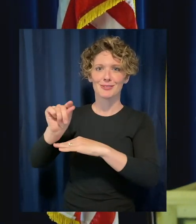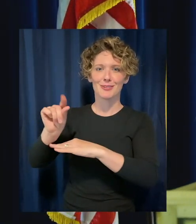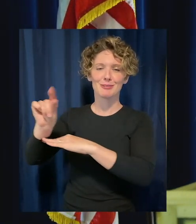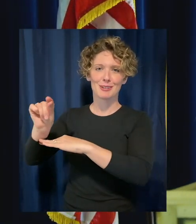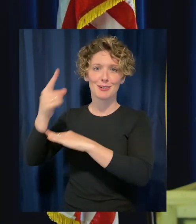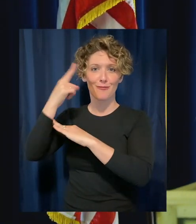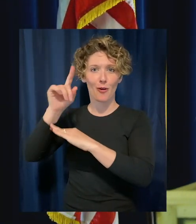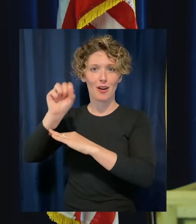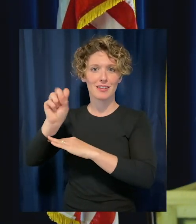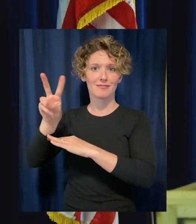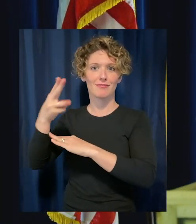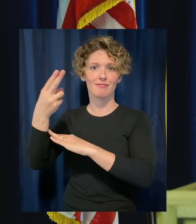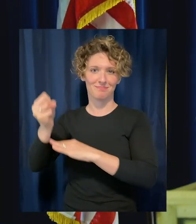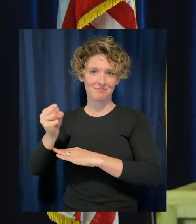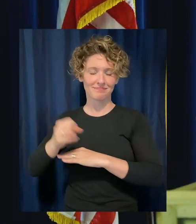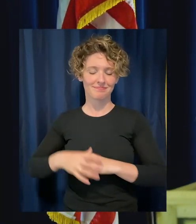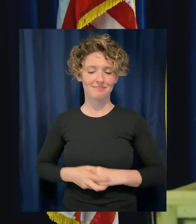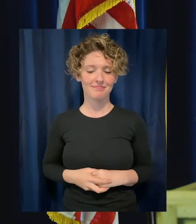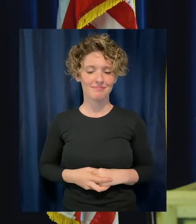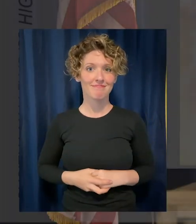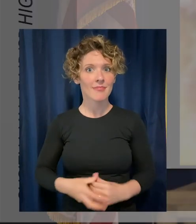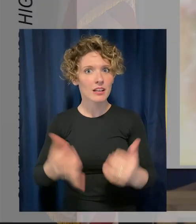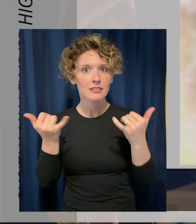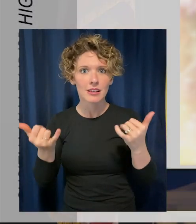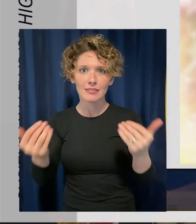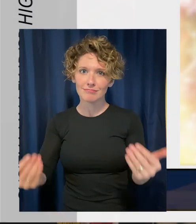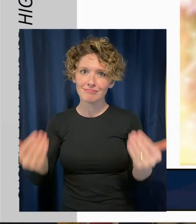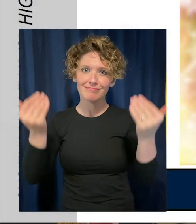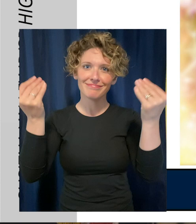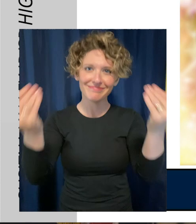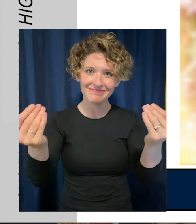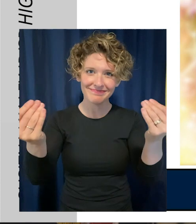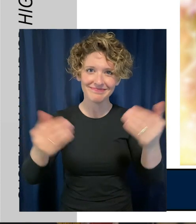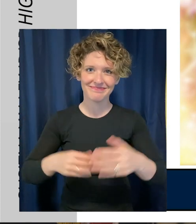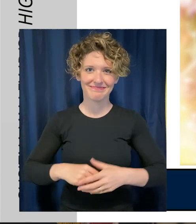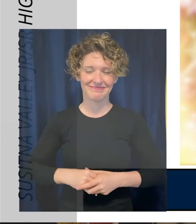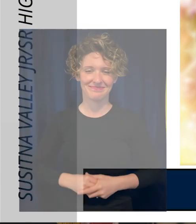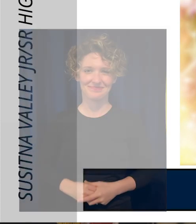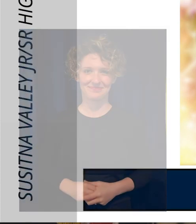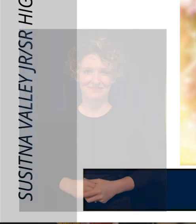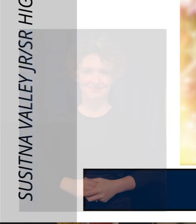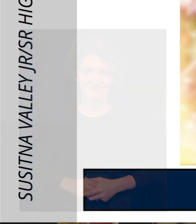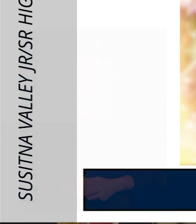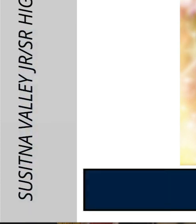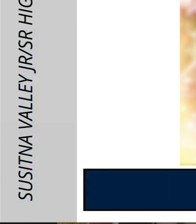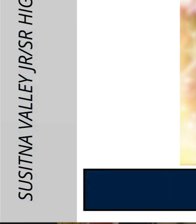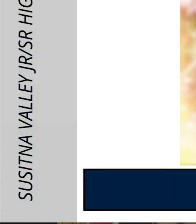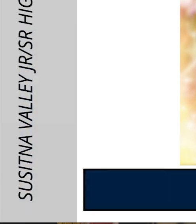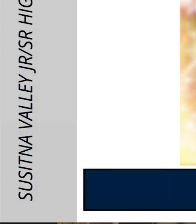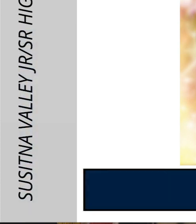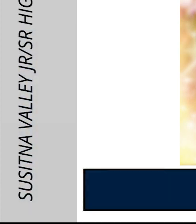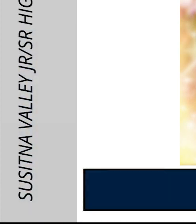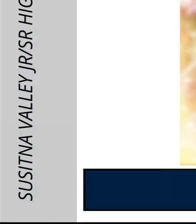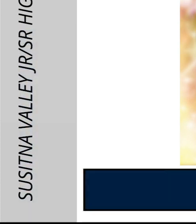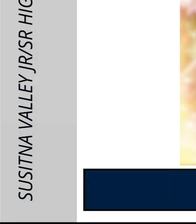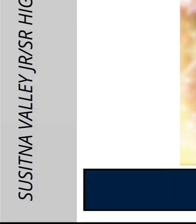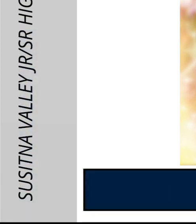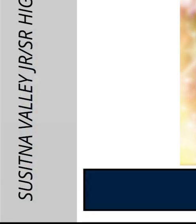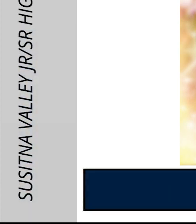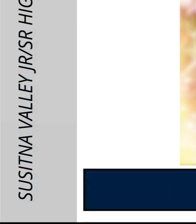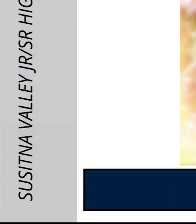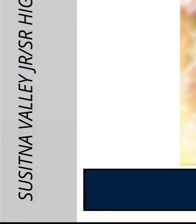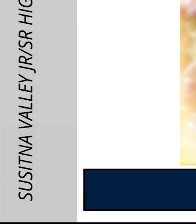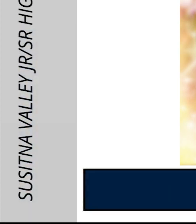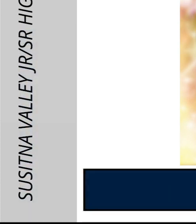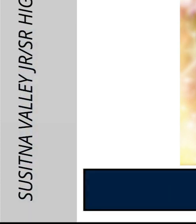it's your moment, graduates. Liliana, Ray Bolaire. Daughter